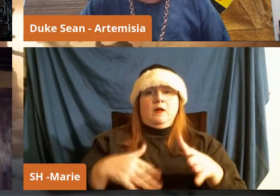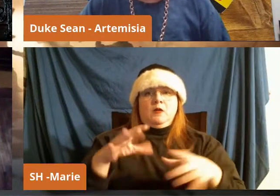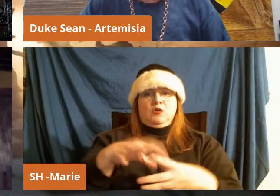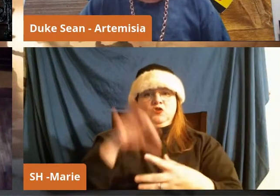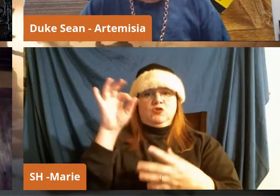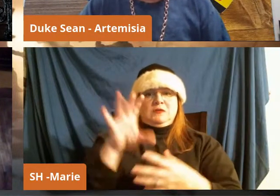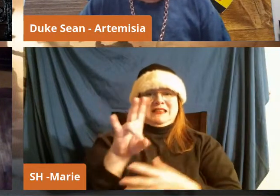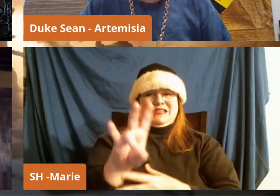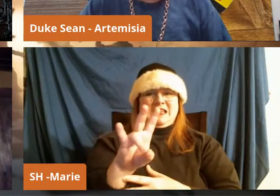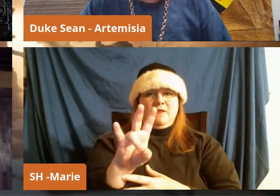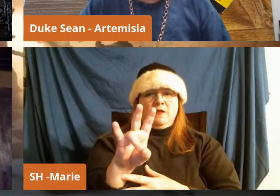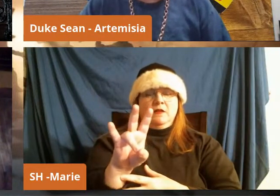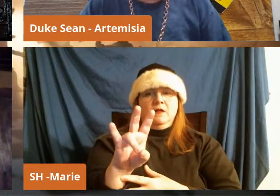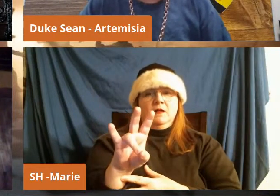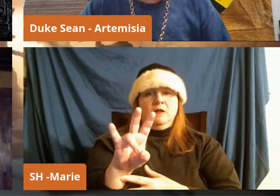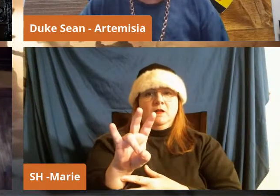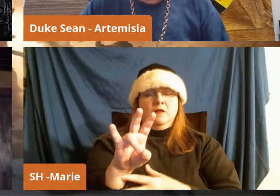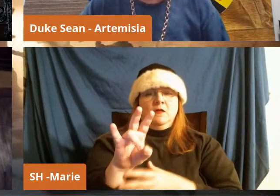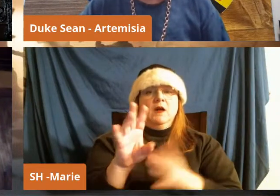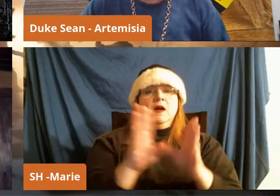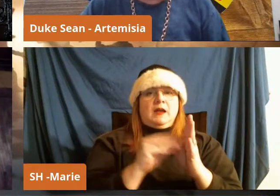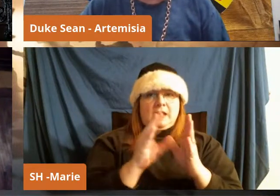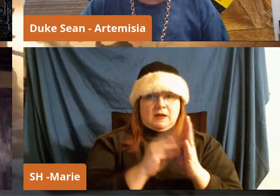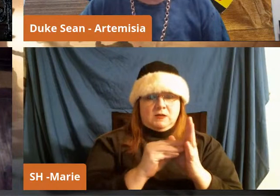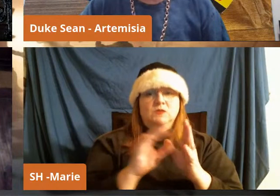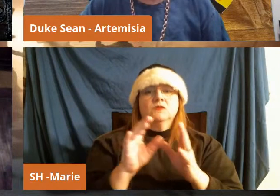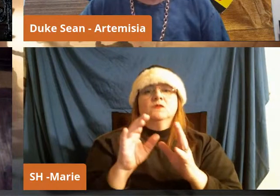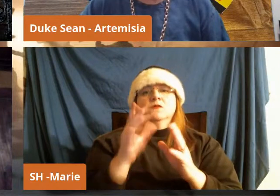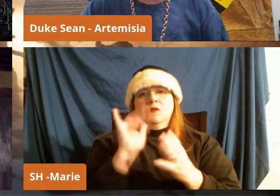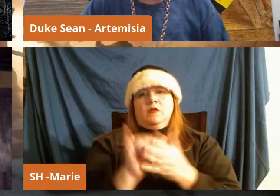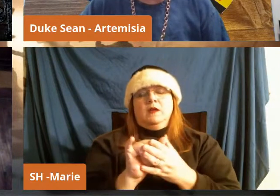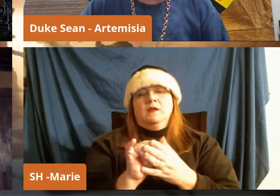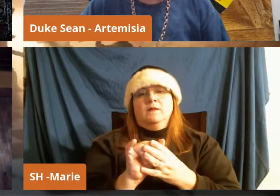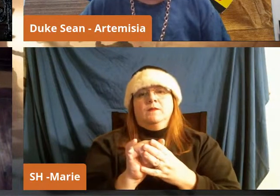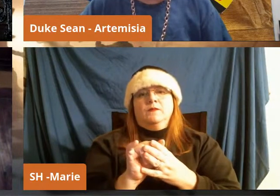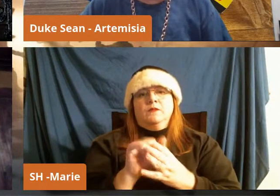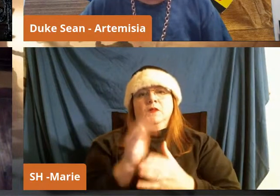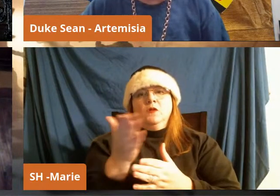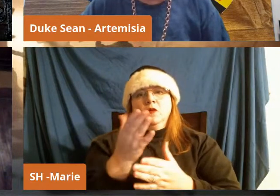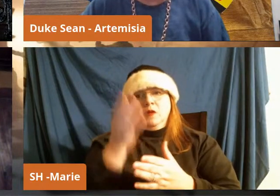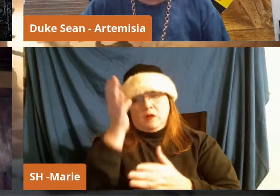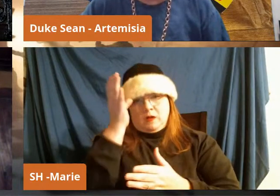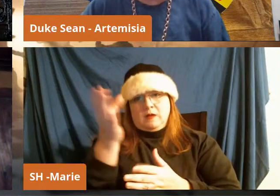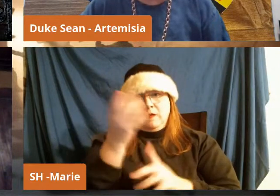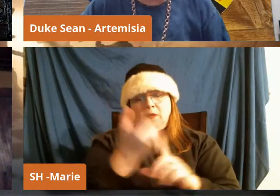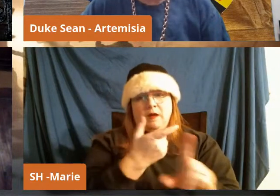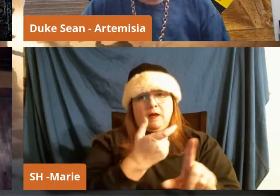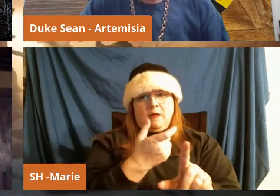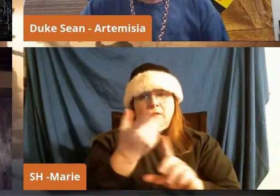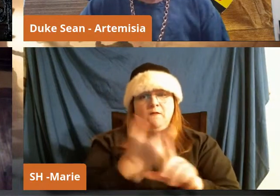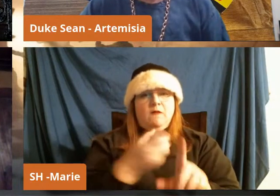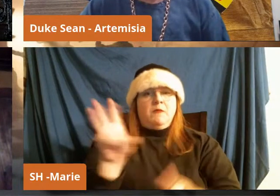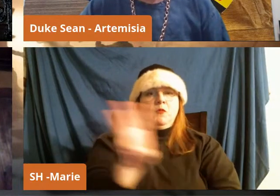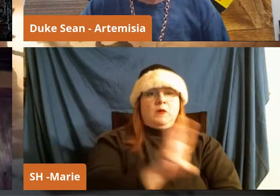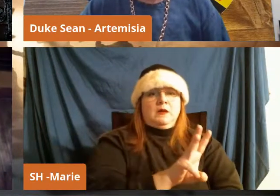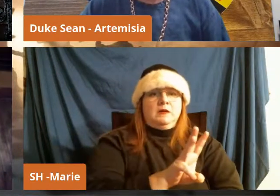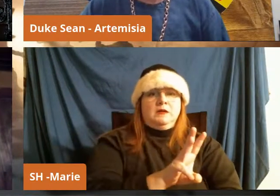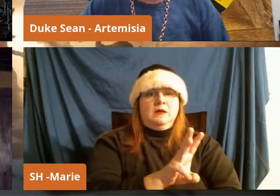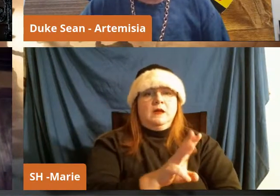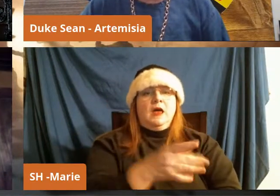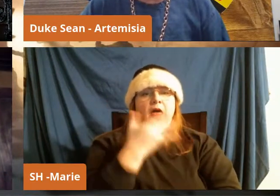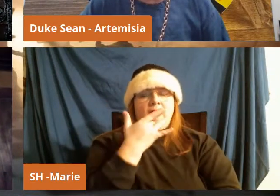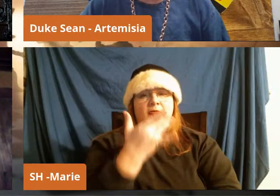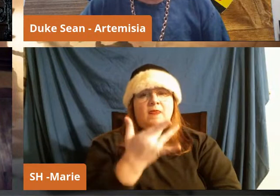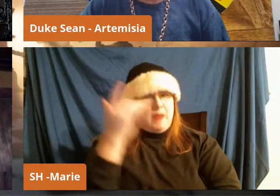Seven, and we have a Knights Counselor for our Chosen Seven as well, which is a concept that I got from the West, because I think